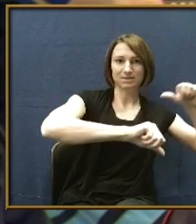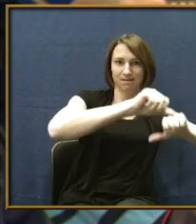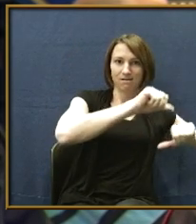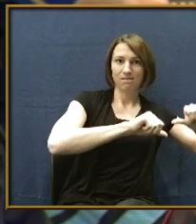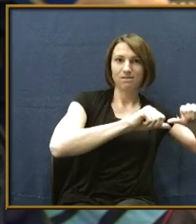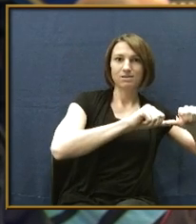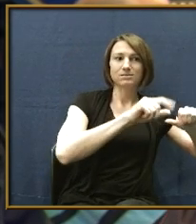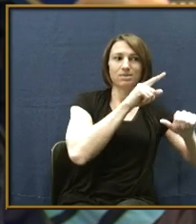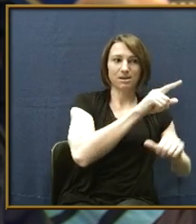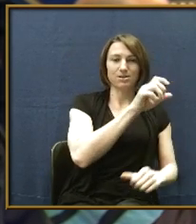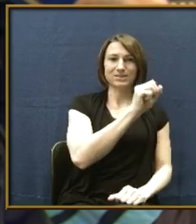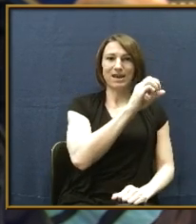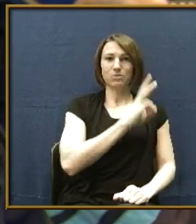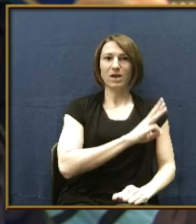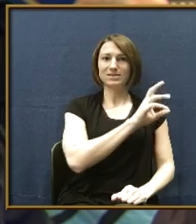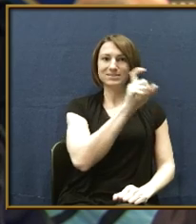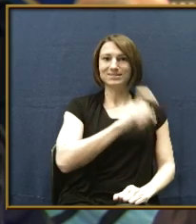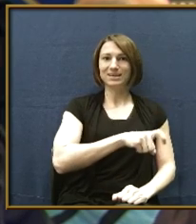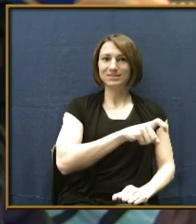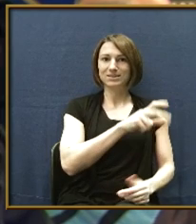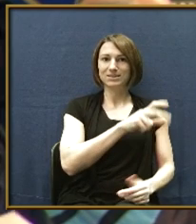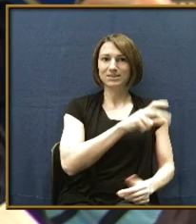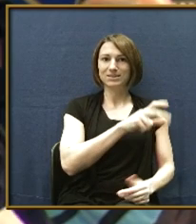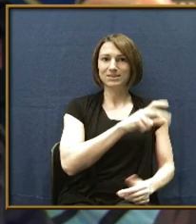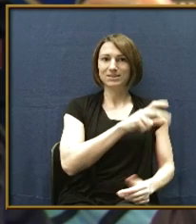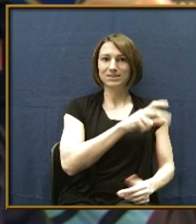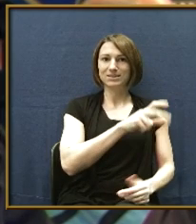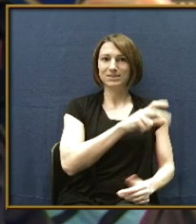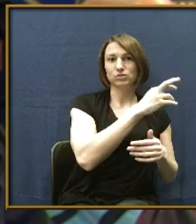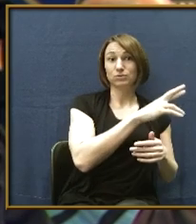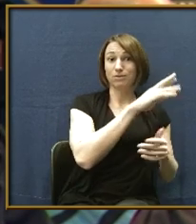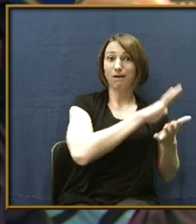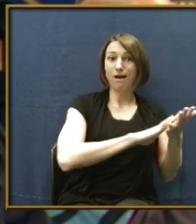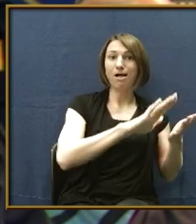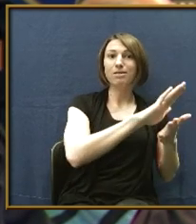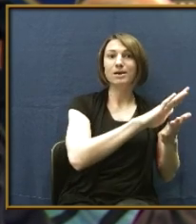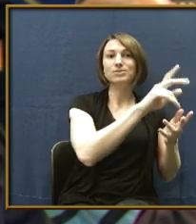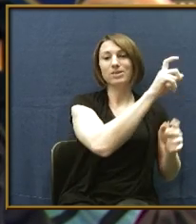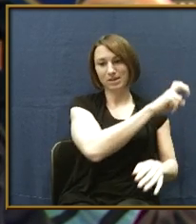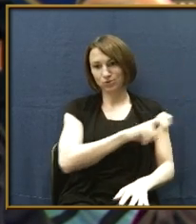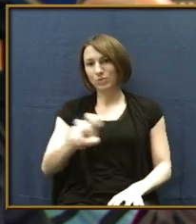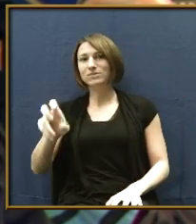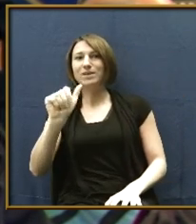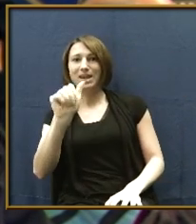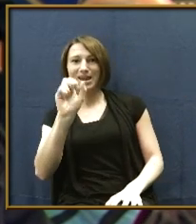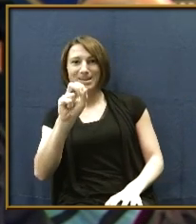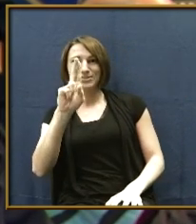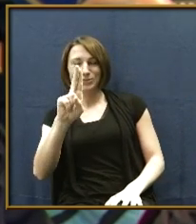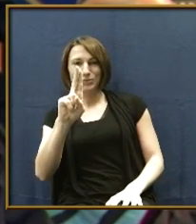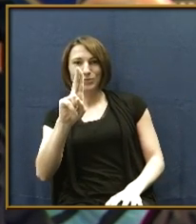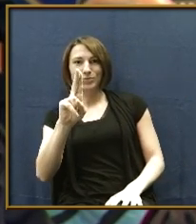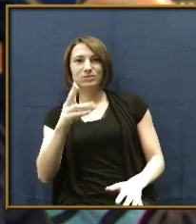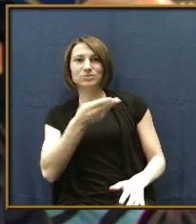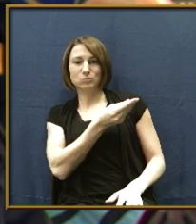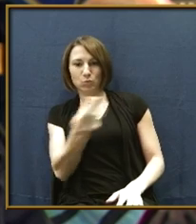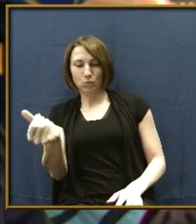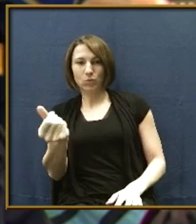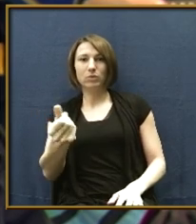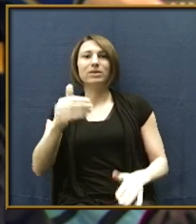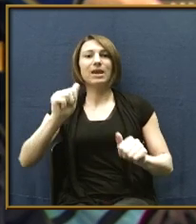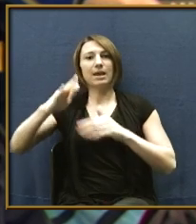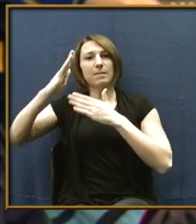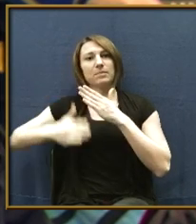in Southwest Texas and transfer to Angelo State to complete